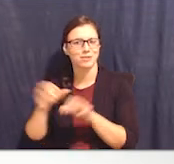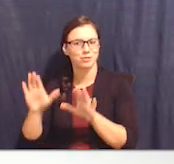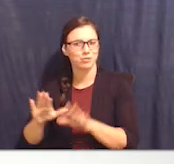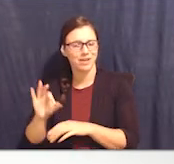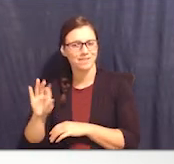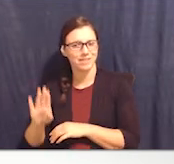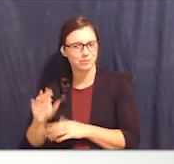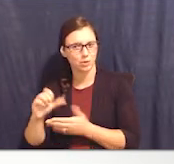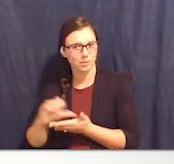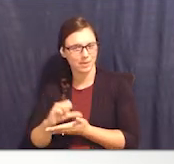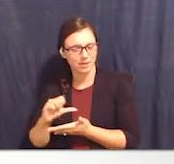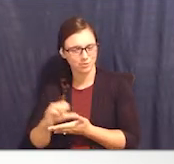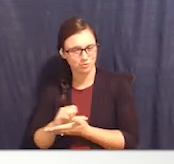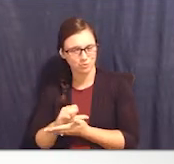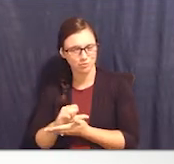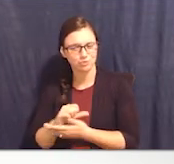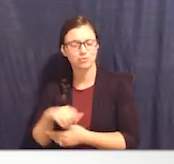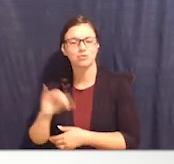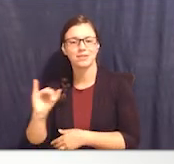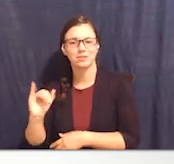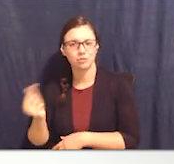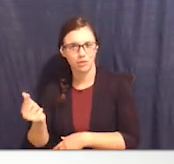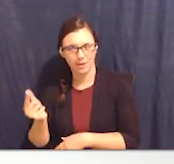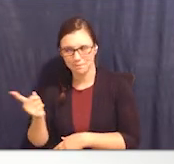So you've got YouTube channel to do that.